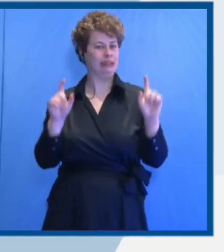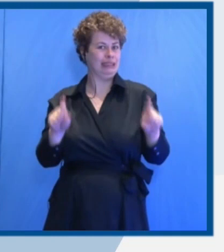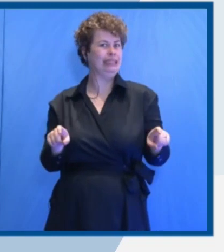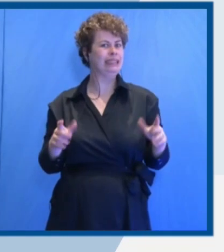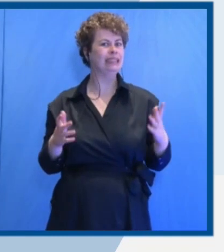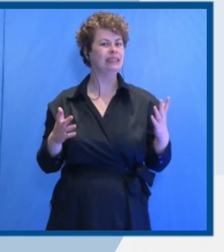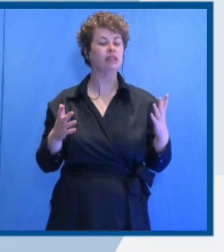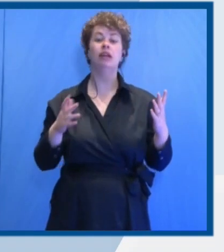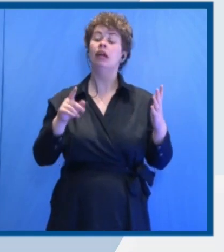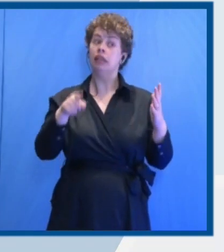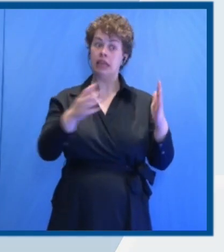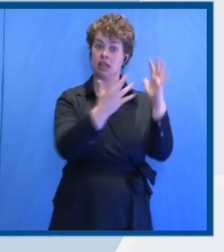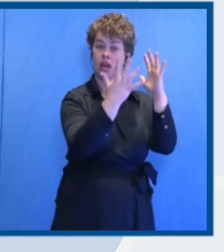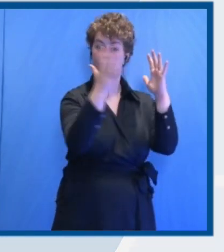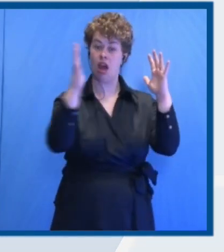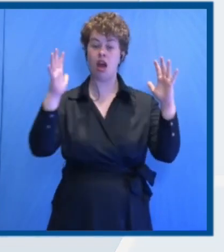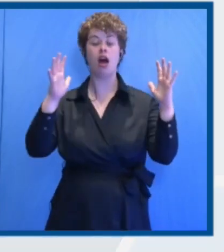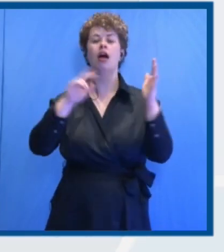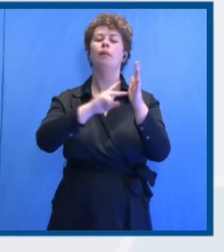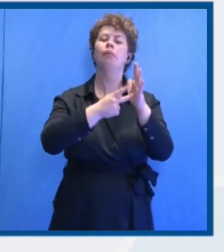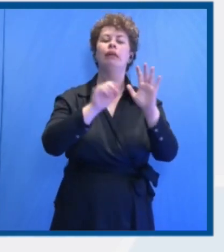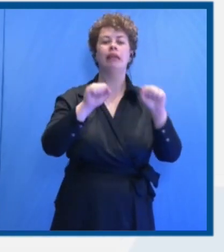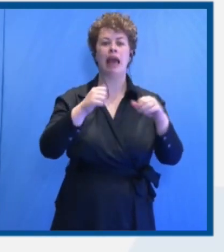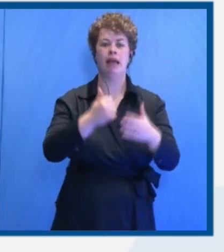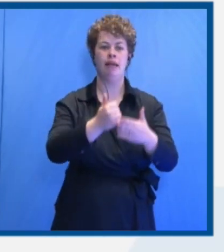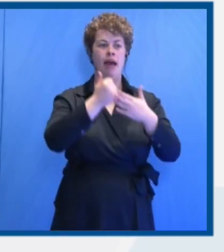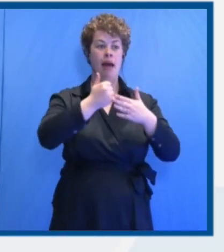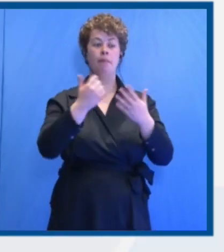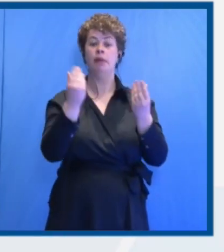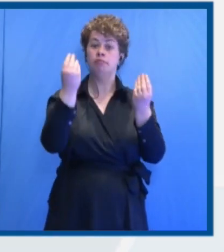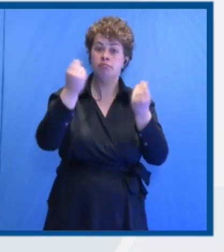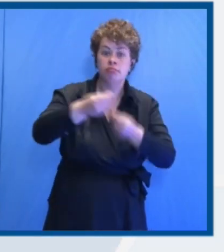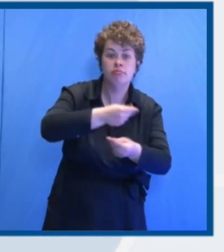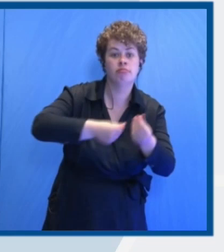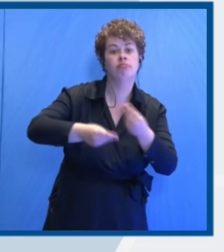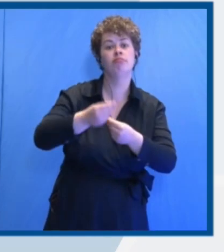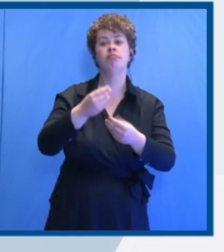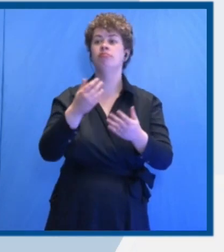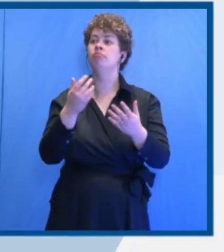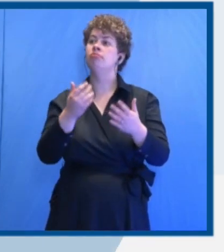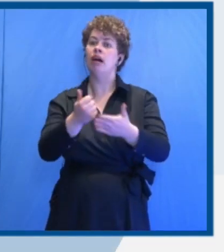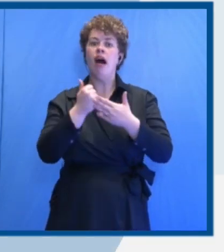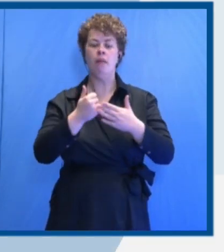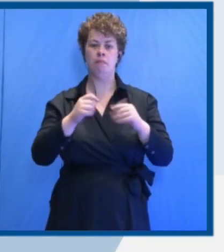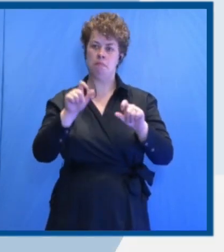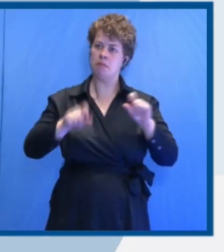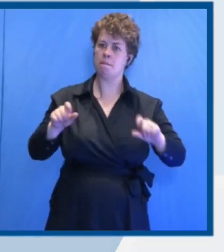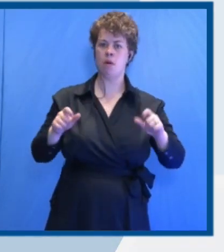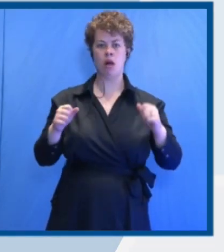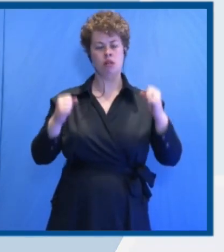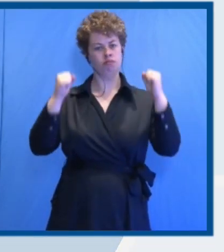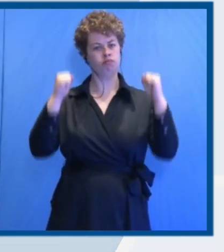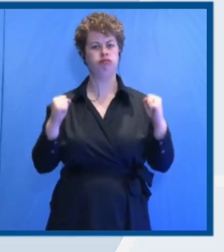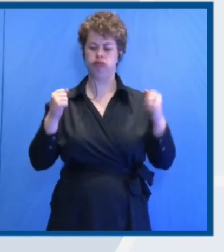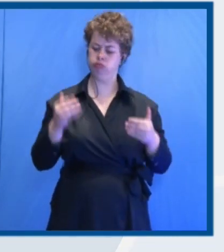holistic opportunities that can socially, economically, and otherwise create the kind of resilience that people need.